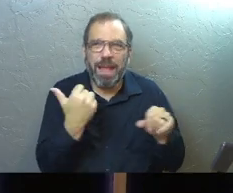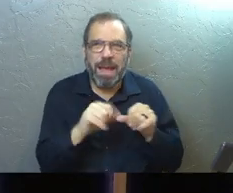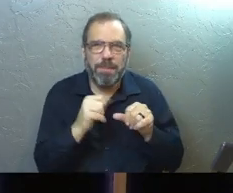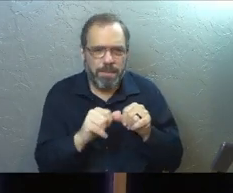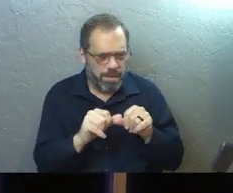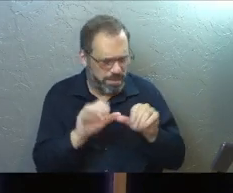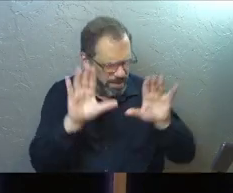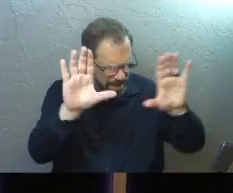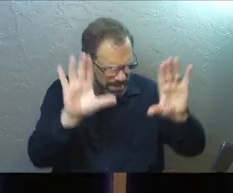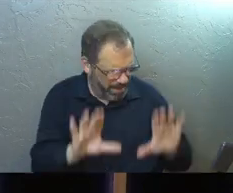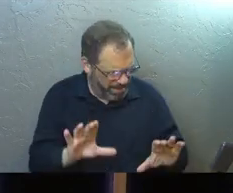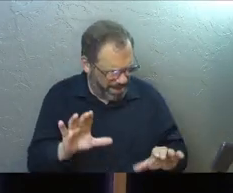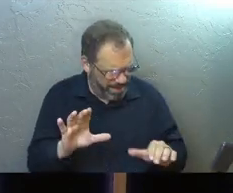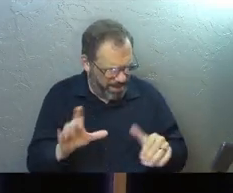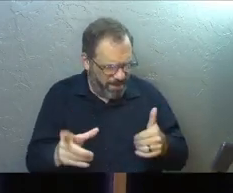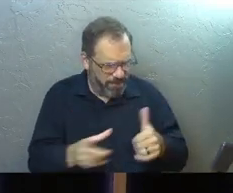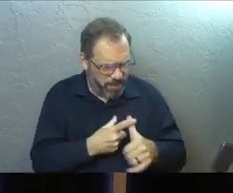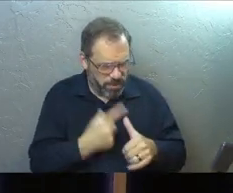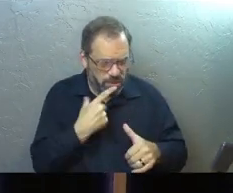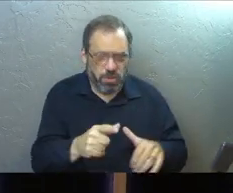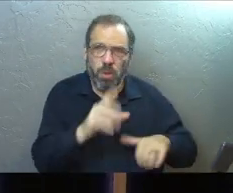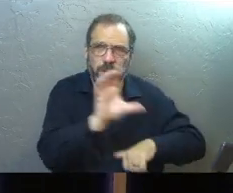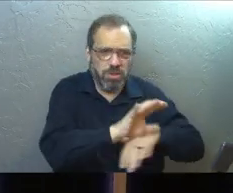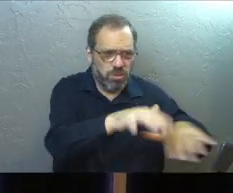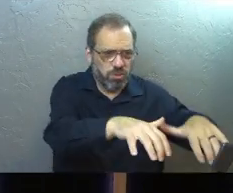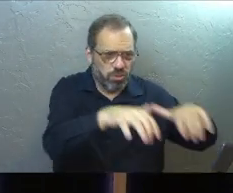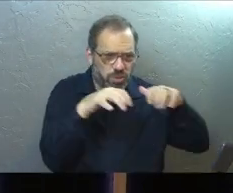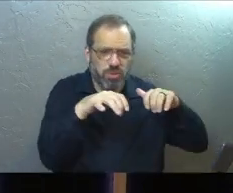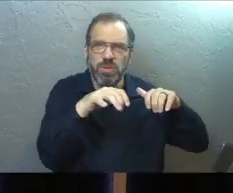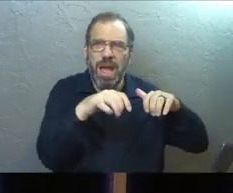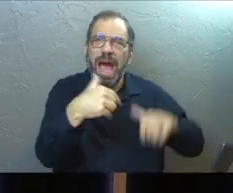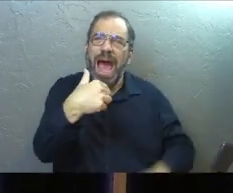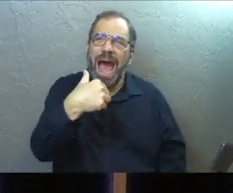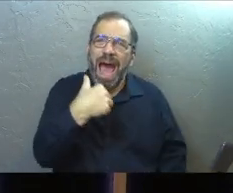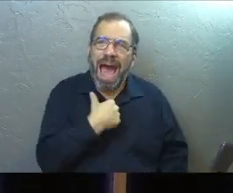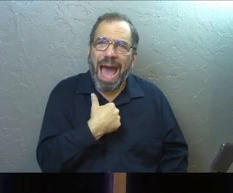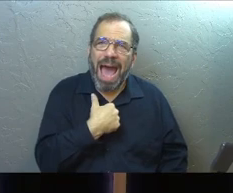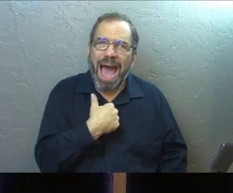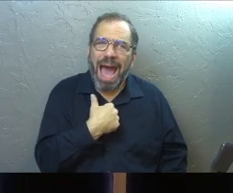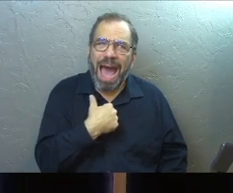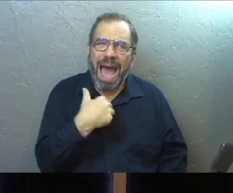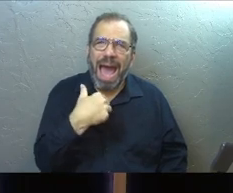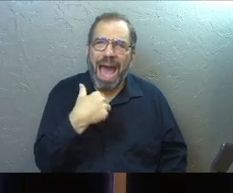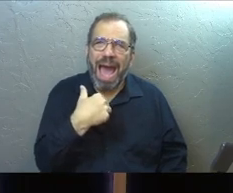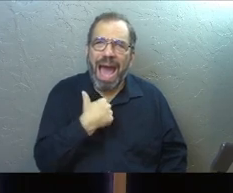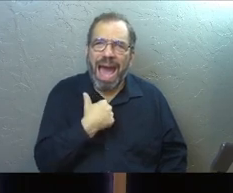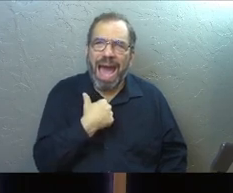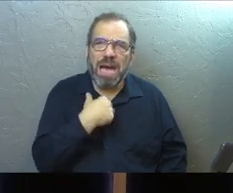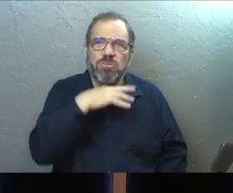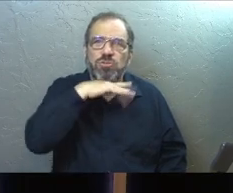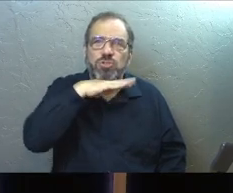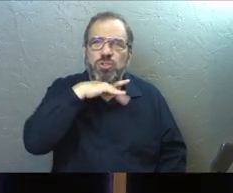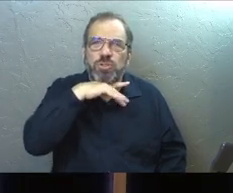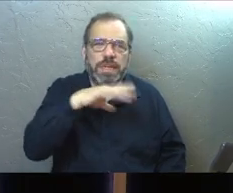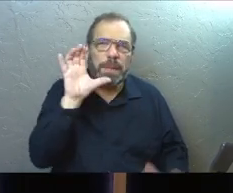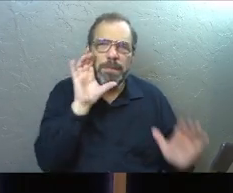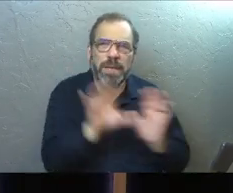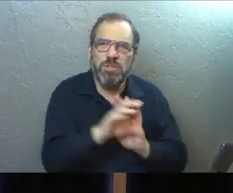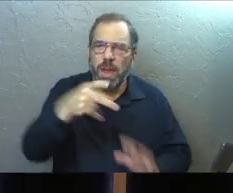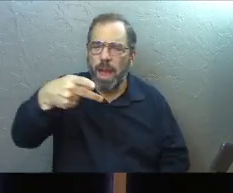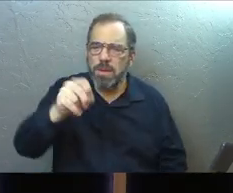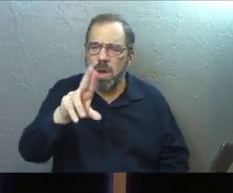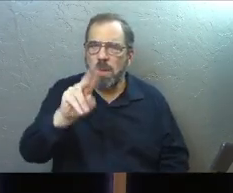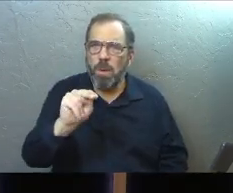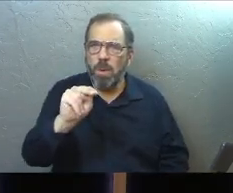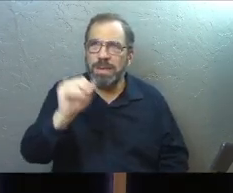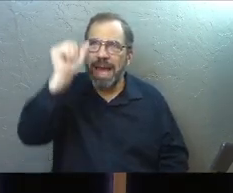there was a Sunday that I first told a congregation of people that I had had a pornography addiction in my past that